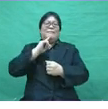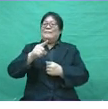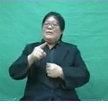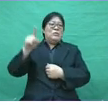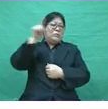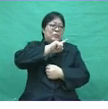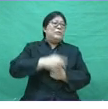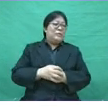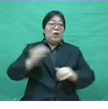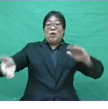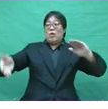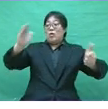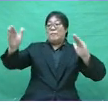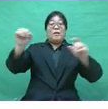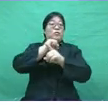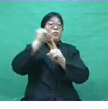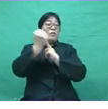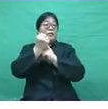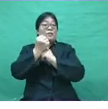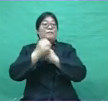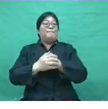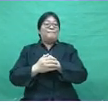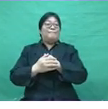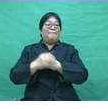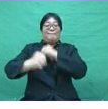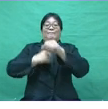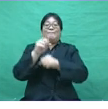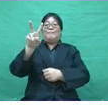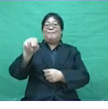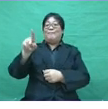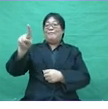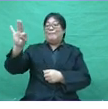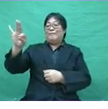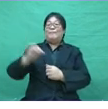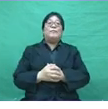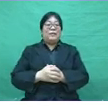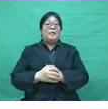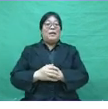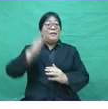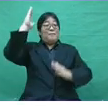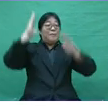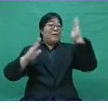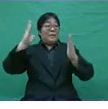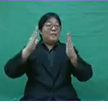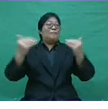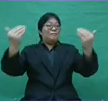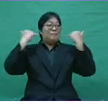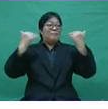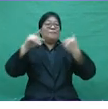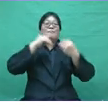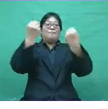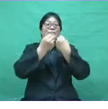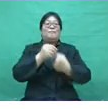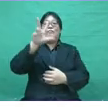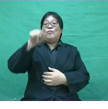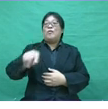we compare the situation in Malaysia back in 2019, the country unemployment rate was at 3.3%